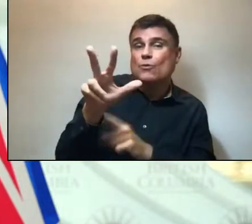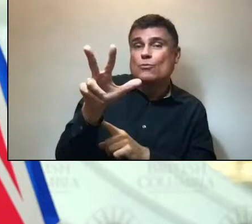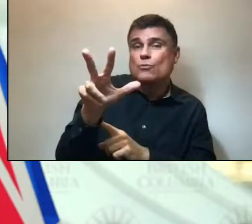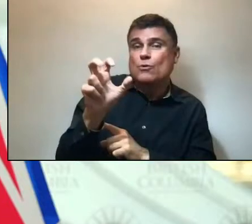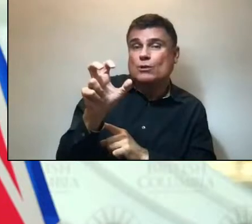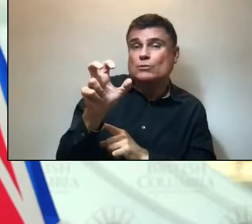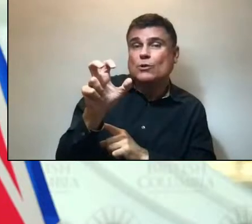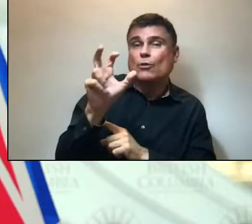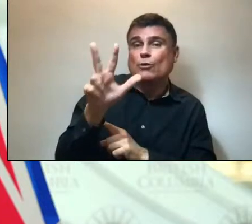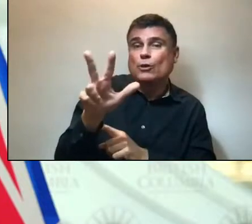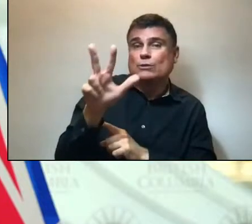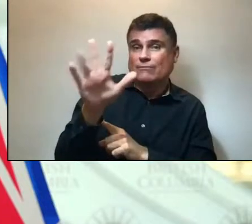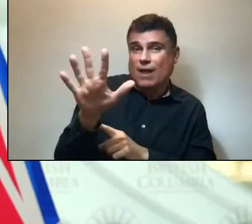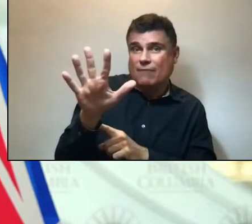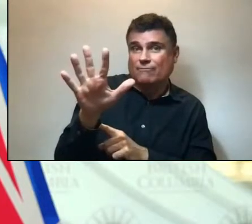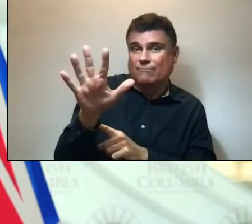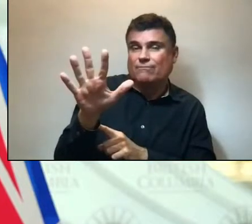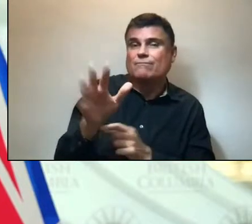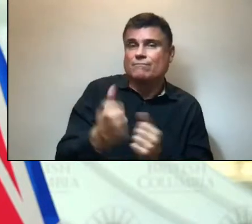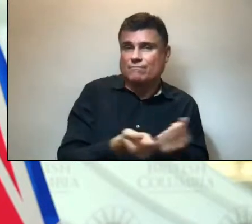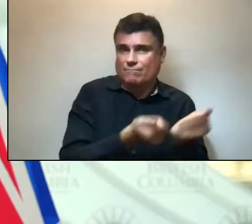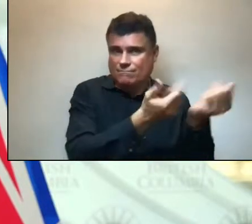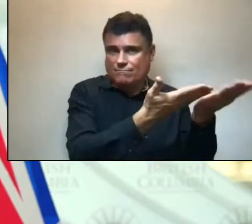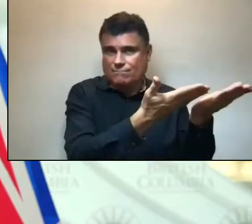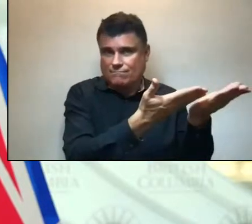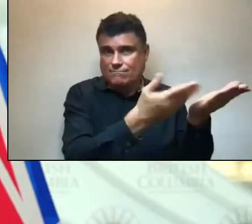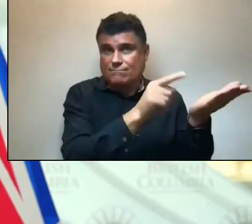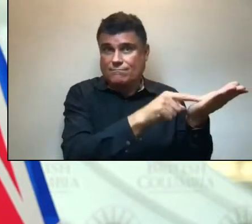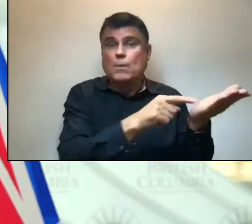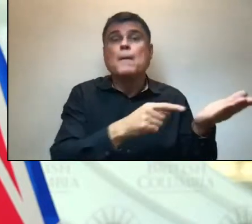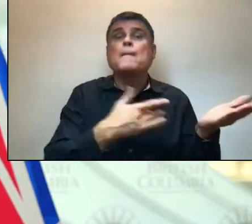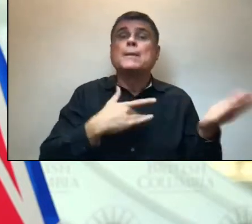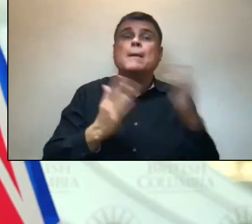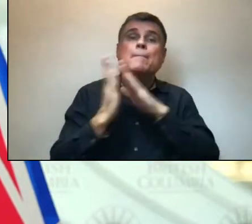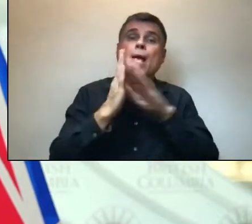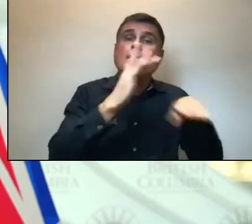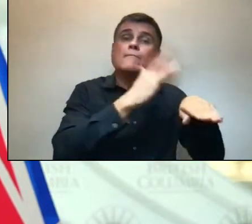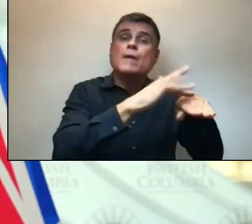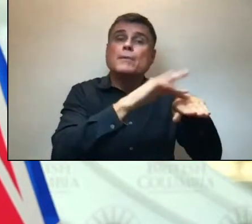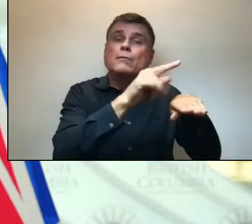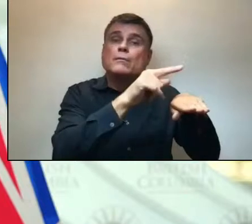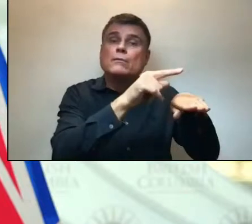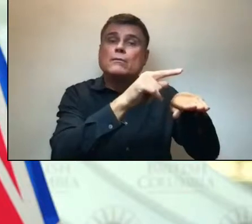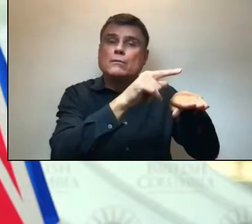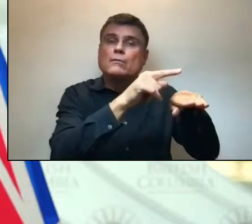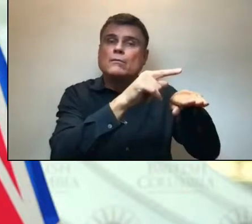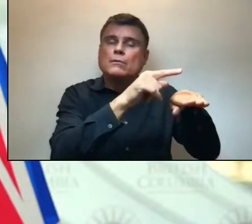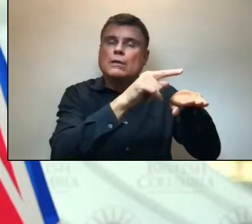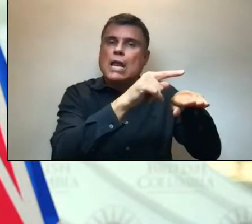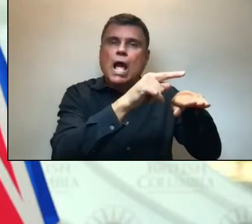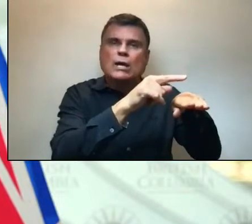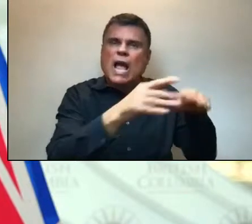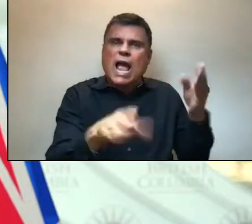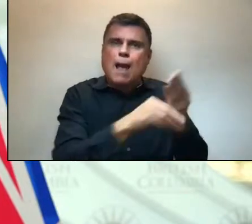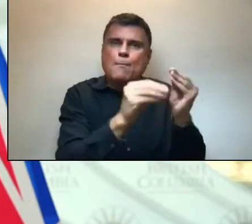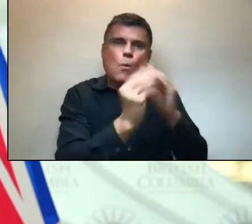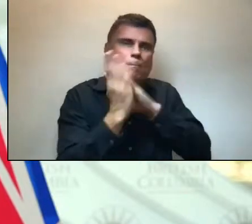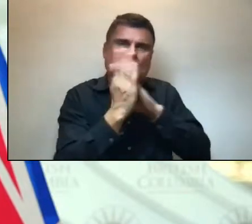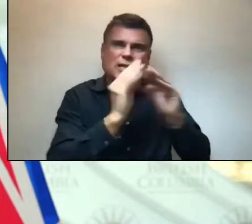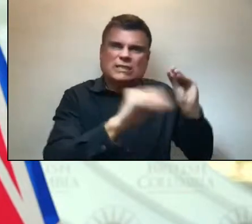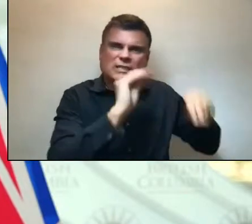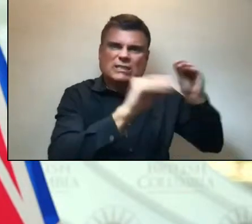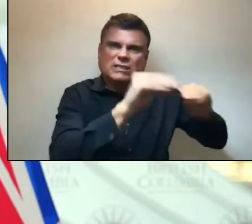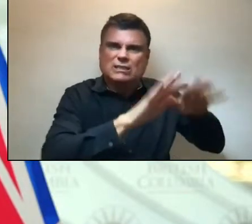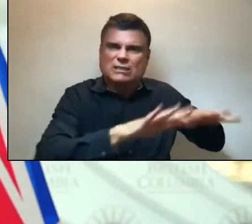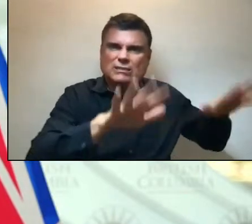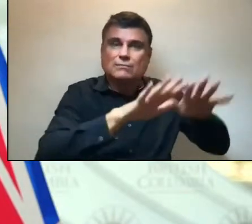bed capacity, and of course well below our surge bed capacity, but very significant. As you also know, we have 510 critical care